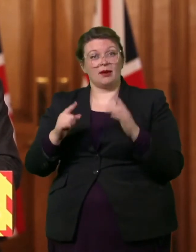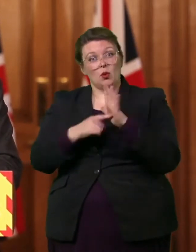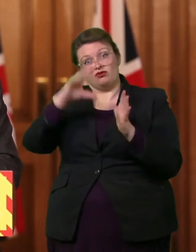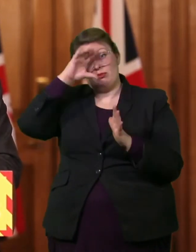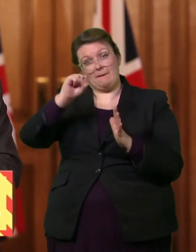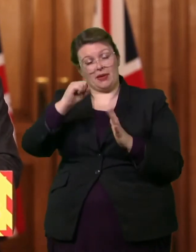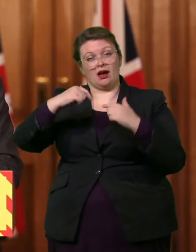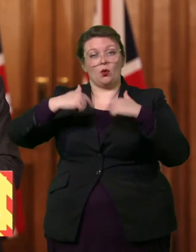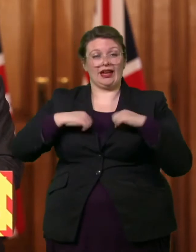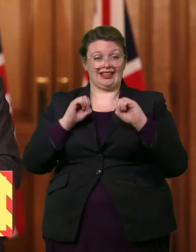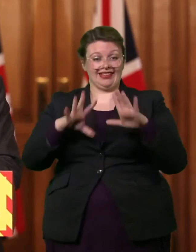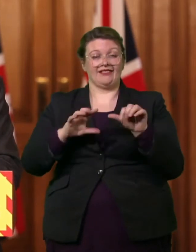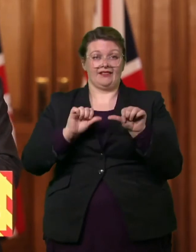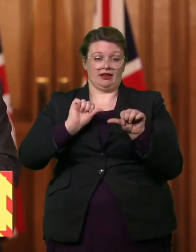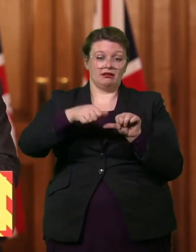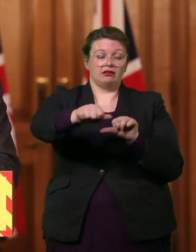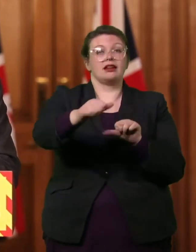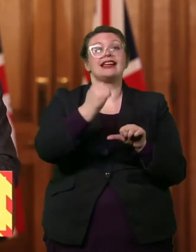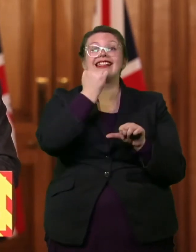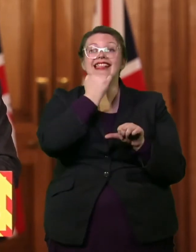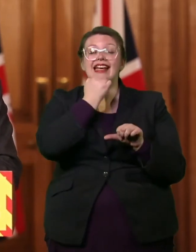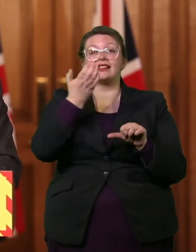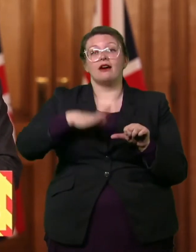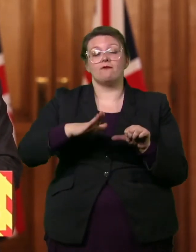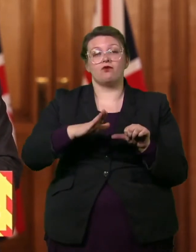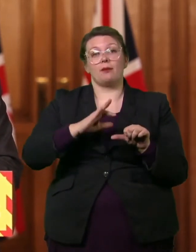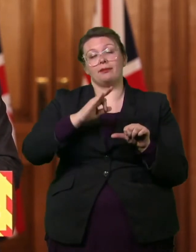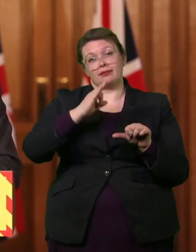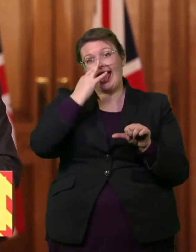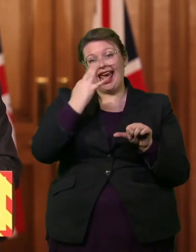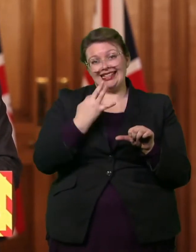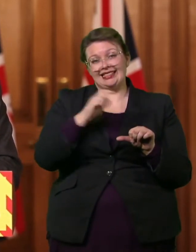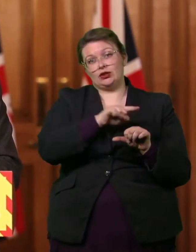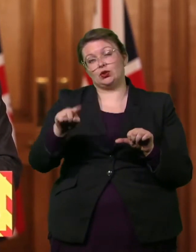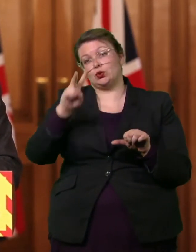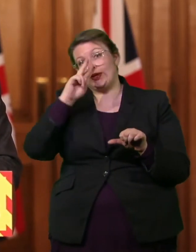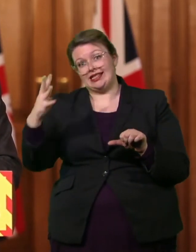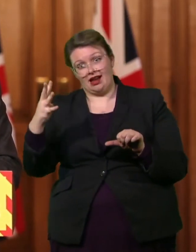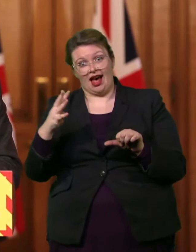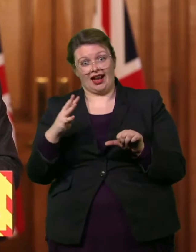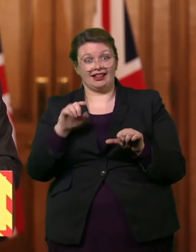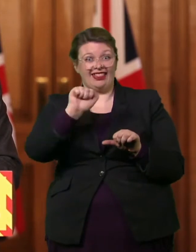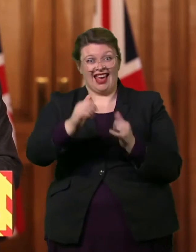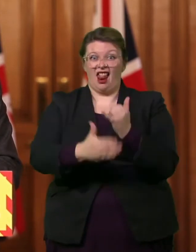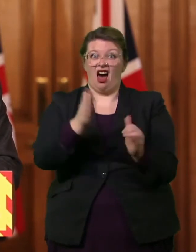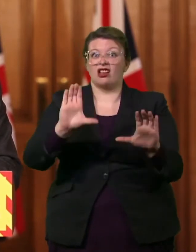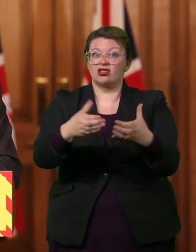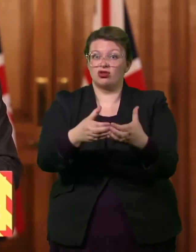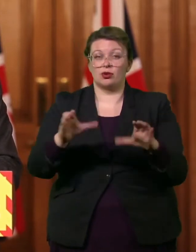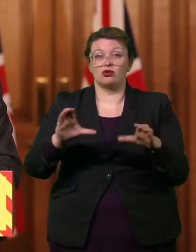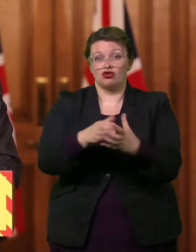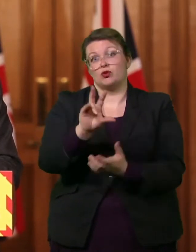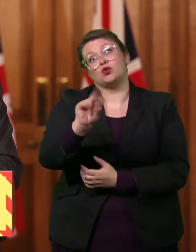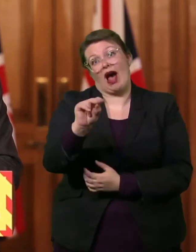and 29 will come in group 12. So it is incredibly important for you to get your jab when it's your turn as